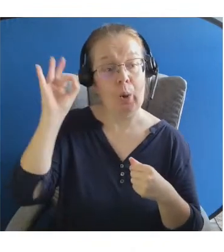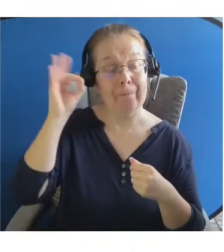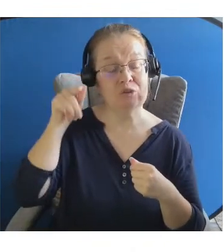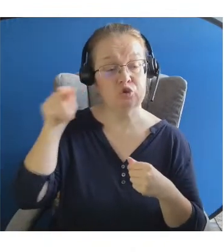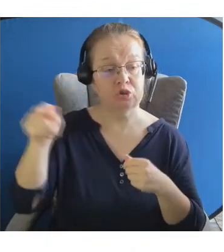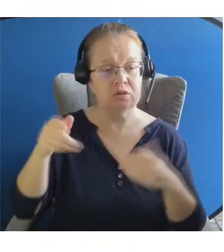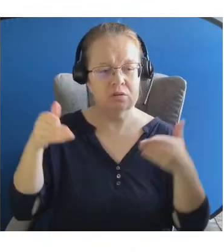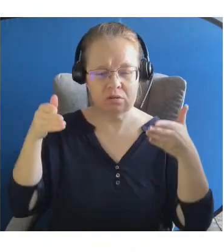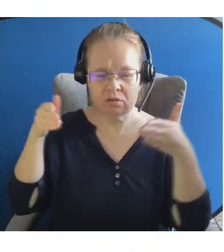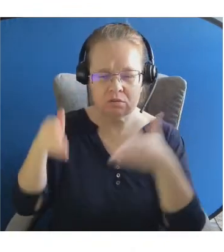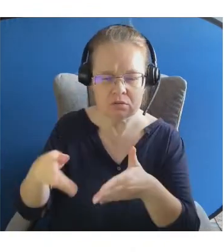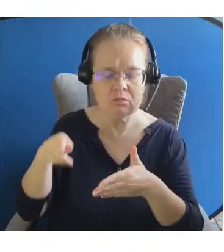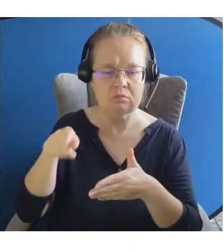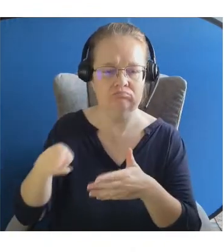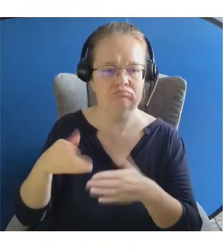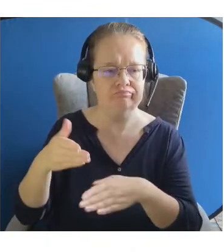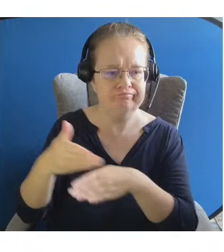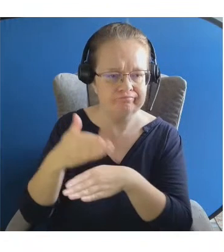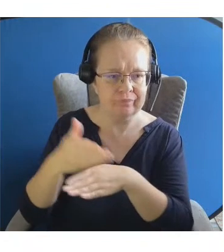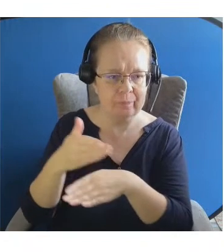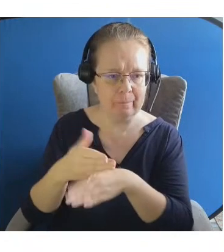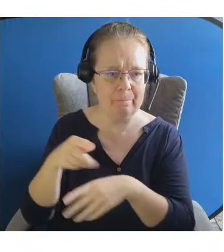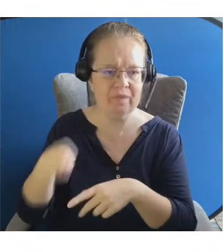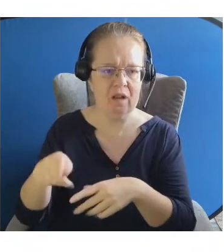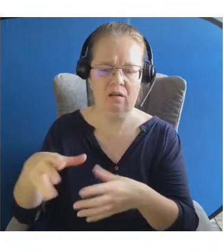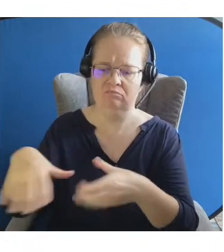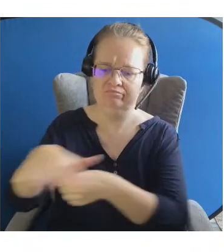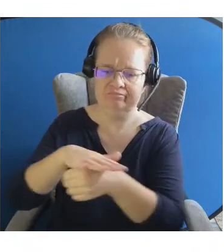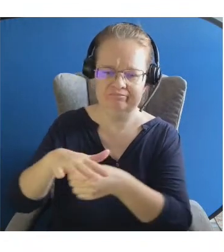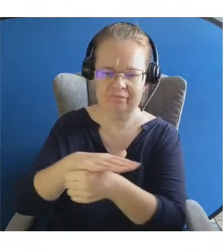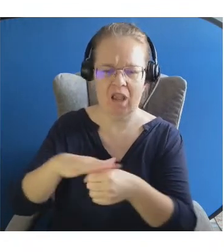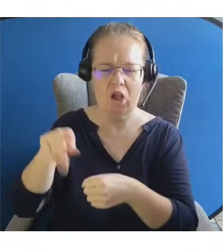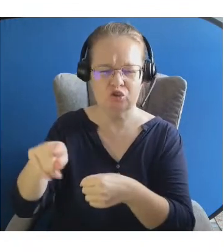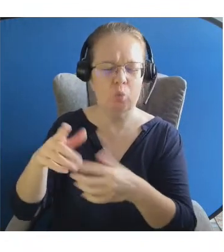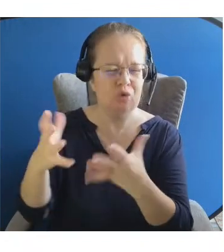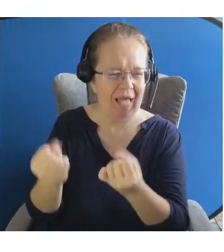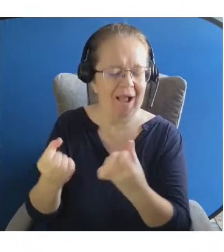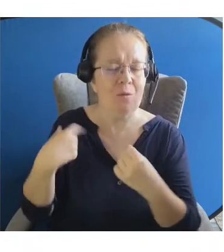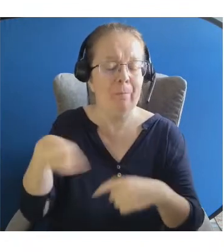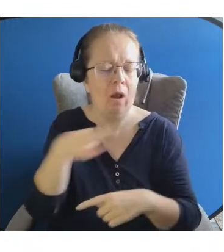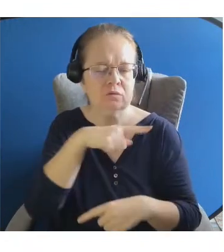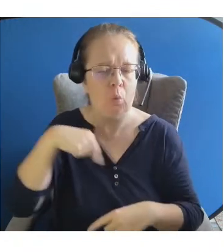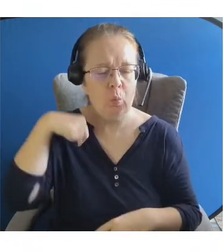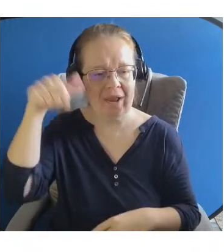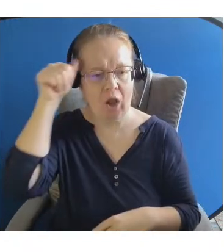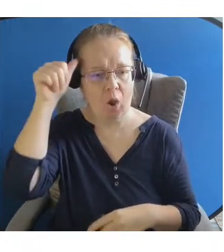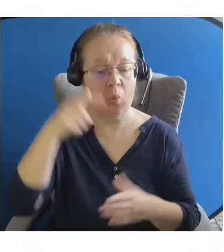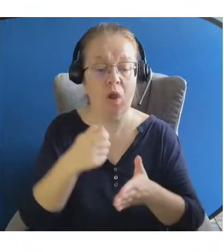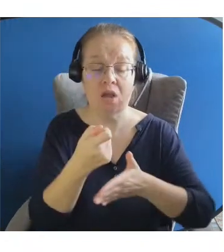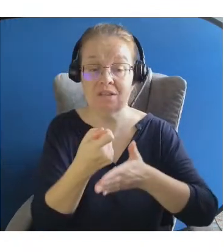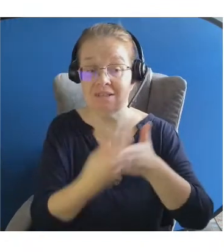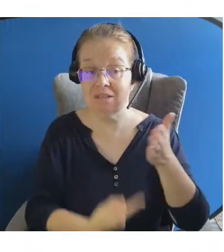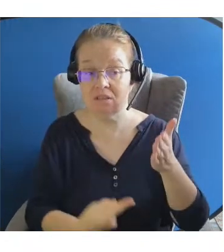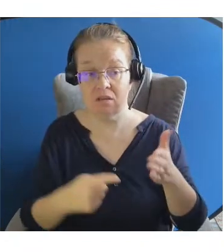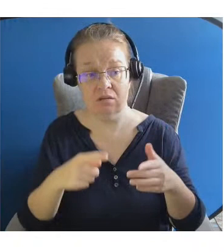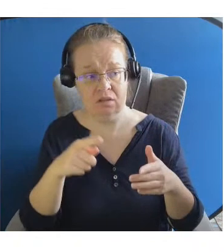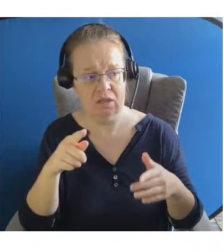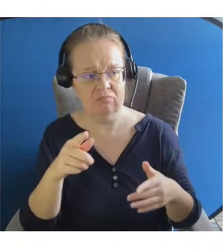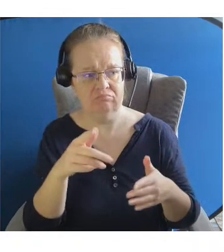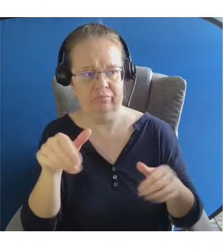DG Employment, in the Directorate General for Employment and Social Affairs. But as we know, disability is a cross-cutting issue that should